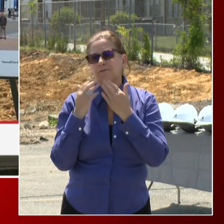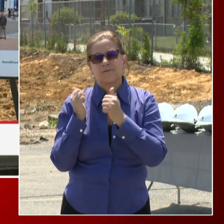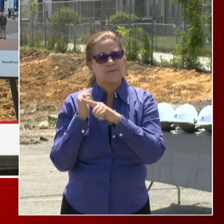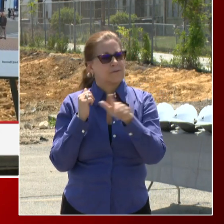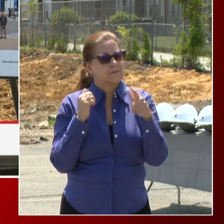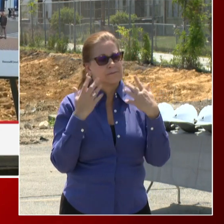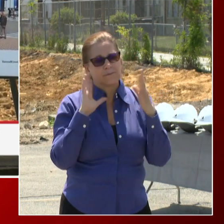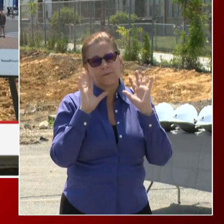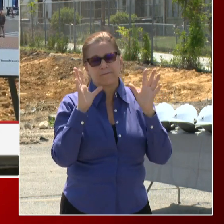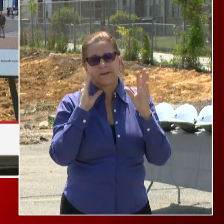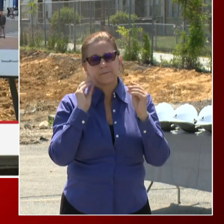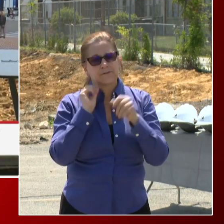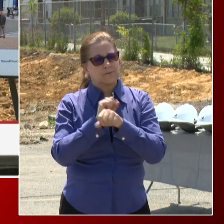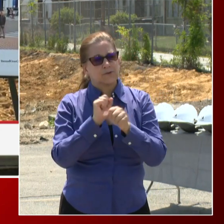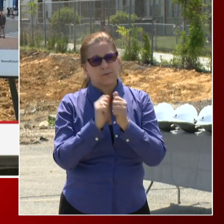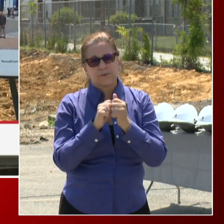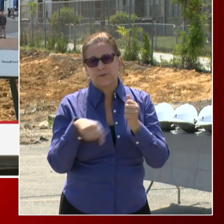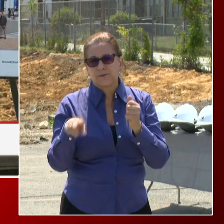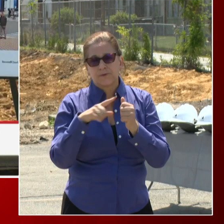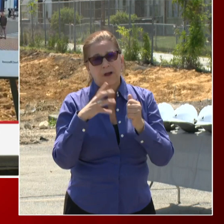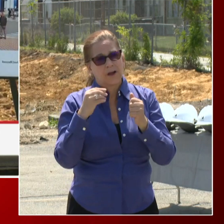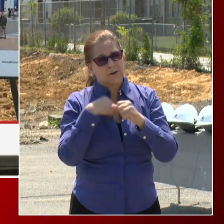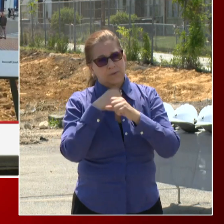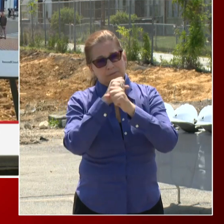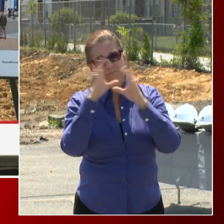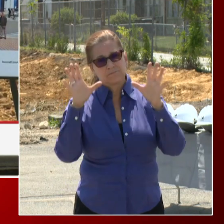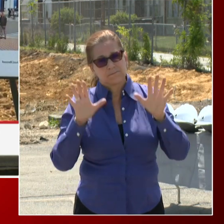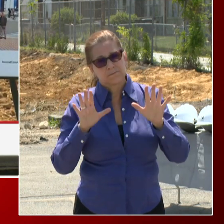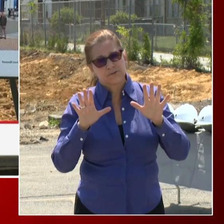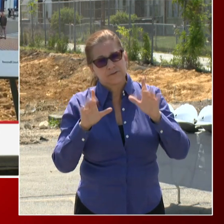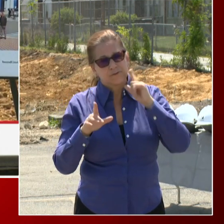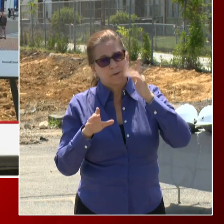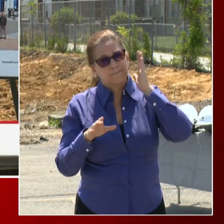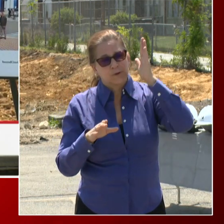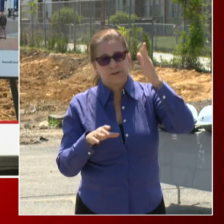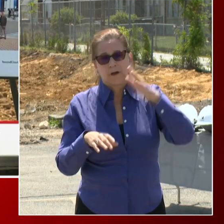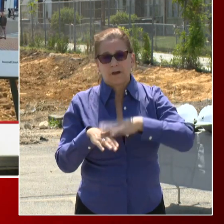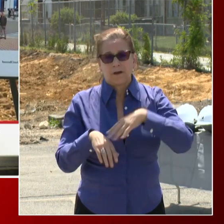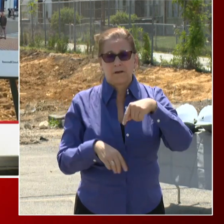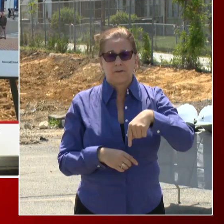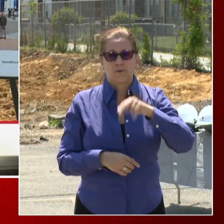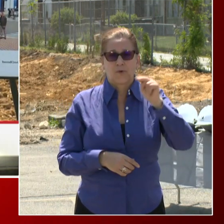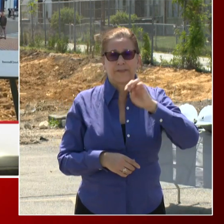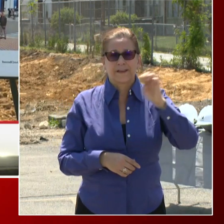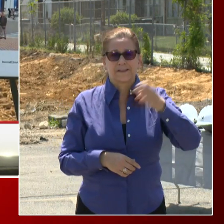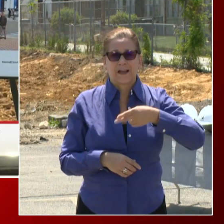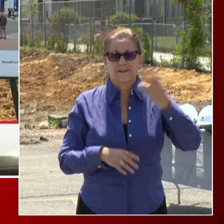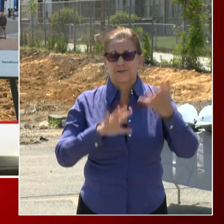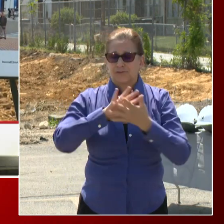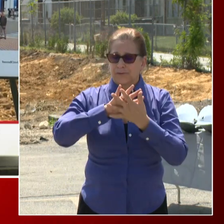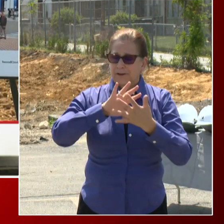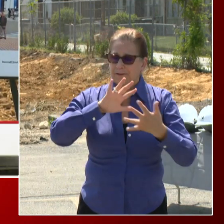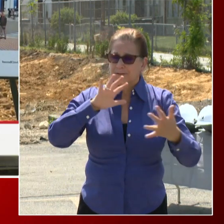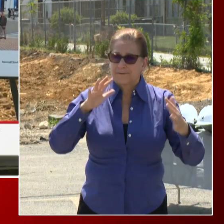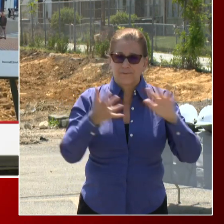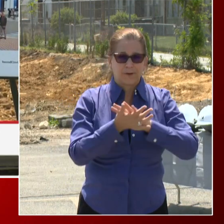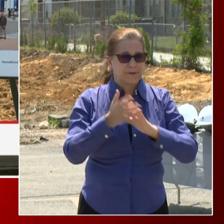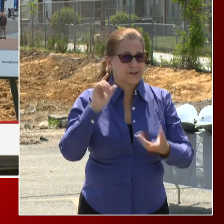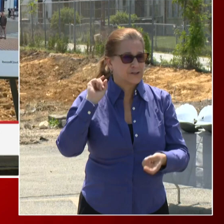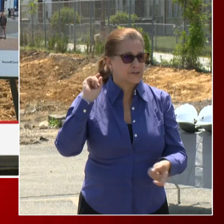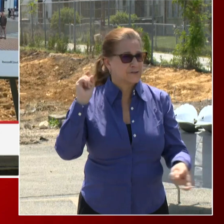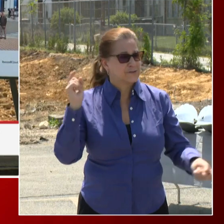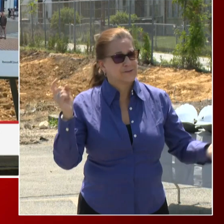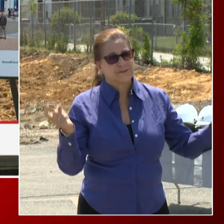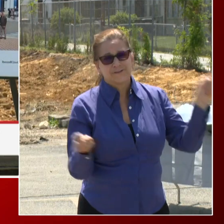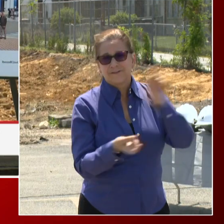you as we endeavor on the future phases of Northeast Heights, which are certain to be transformative and impactful for Ward 7 and the